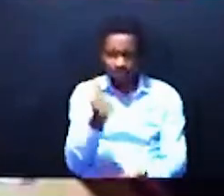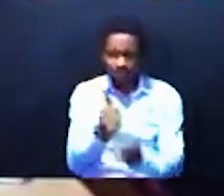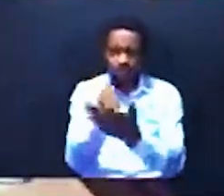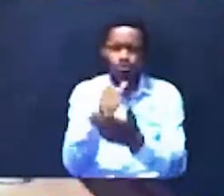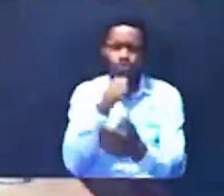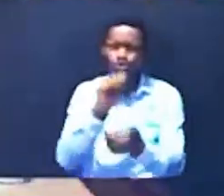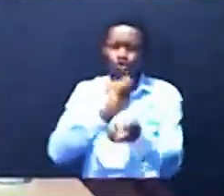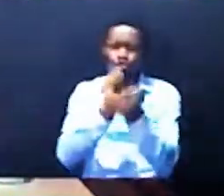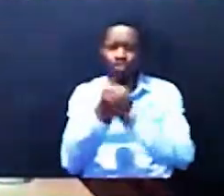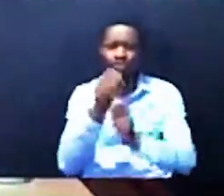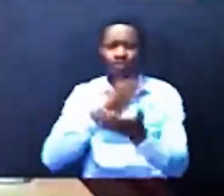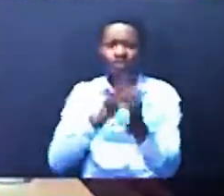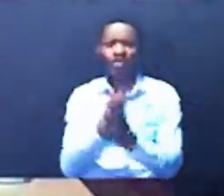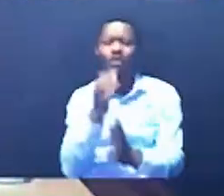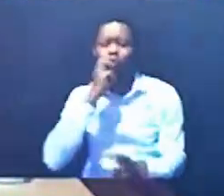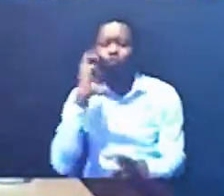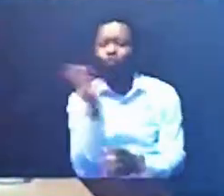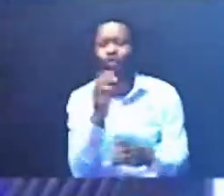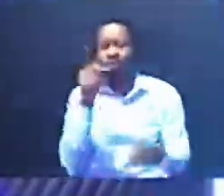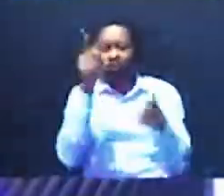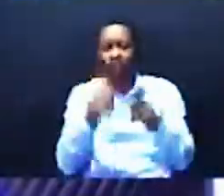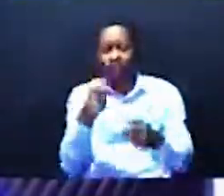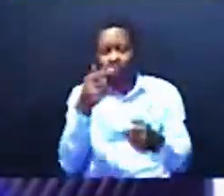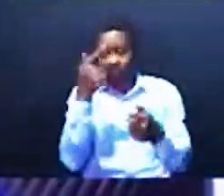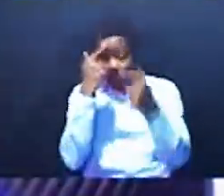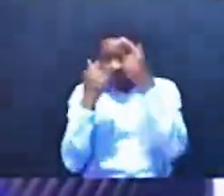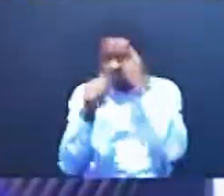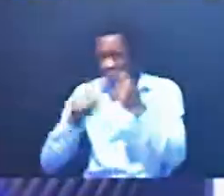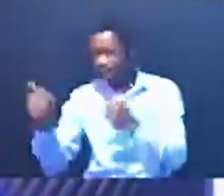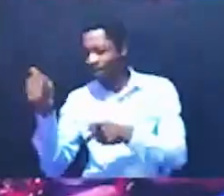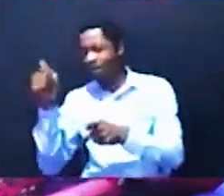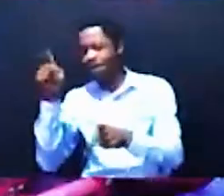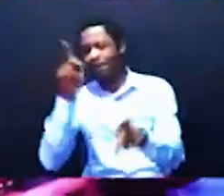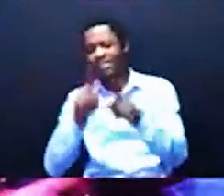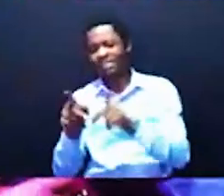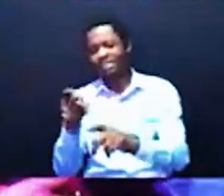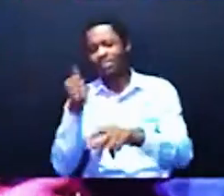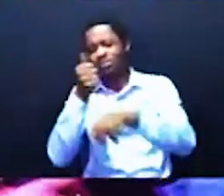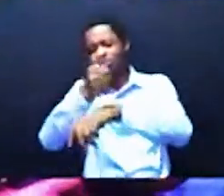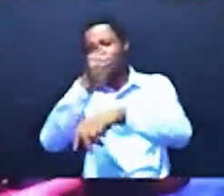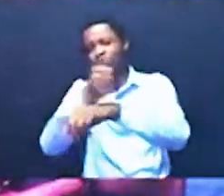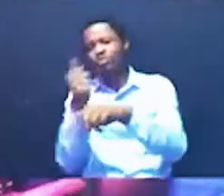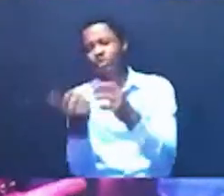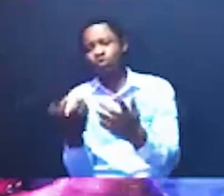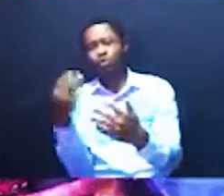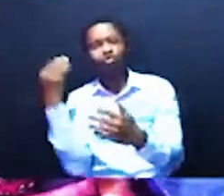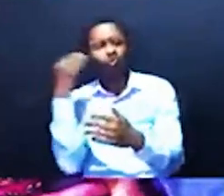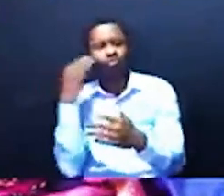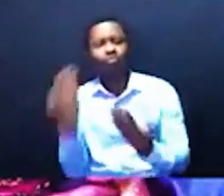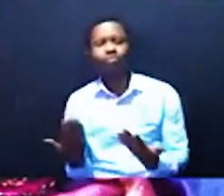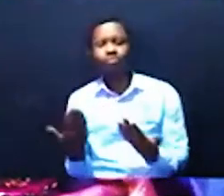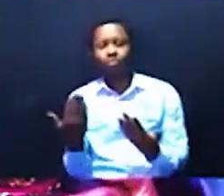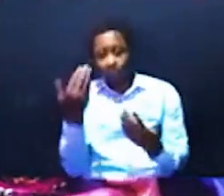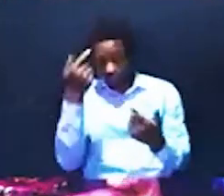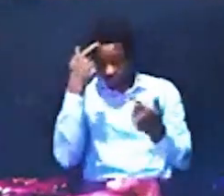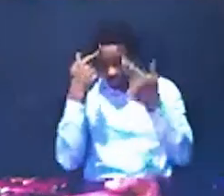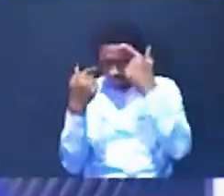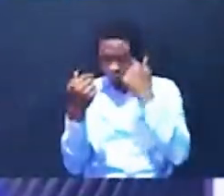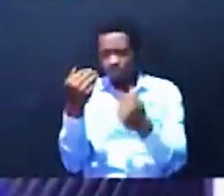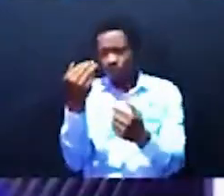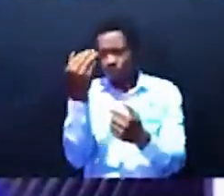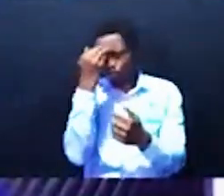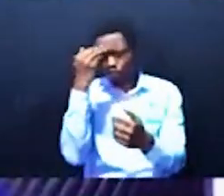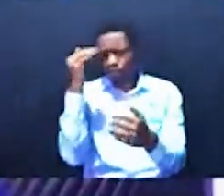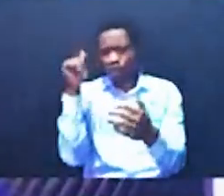because of the provocation of this brother. Because I know that your foundation